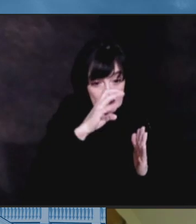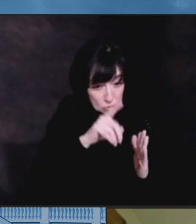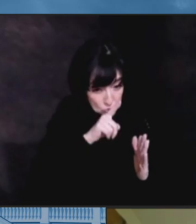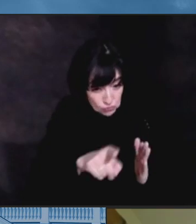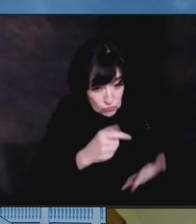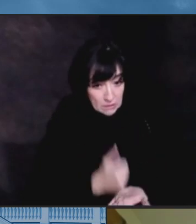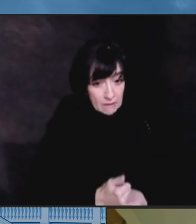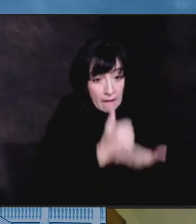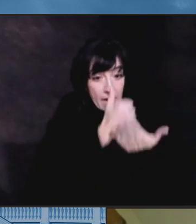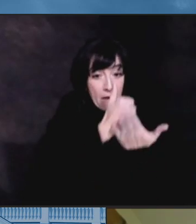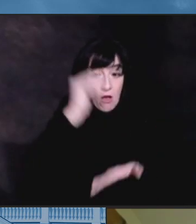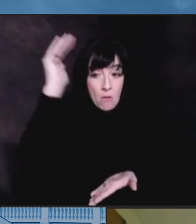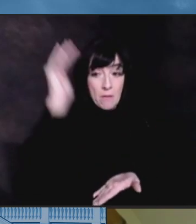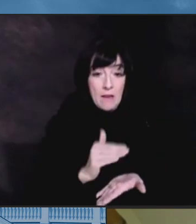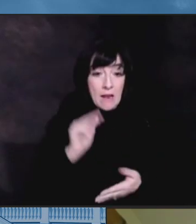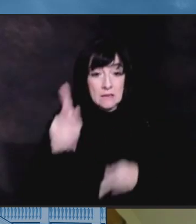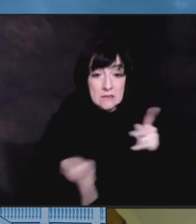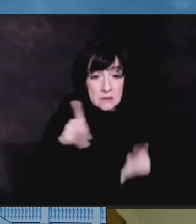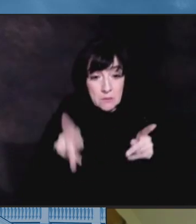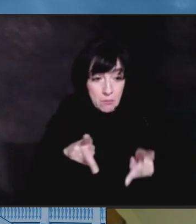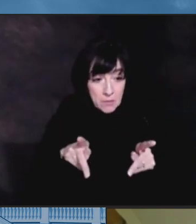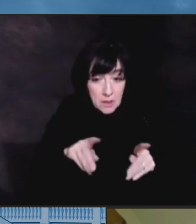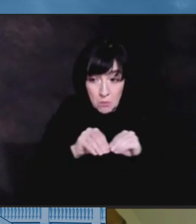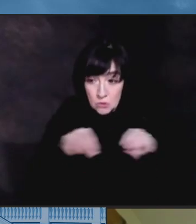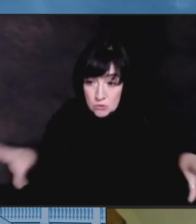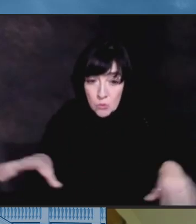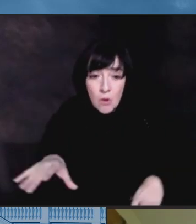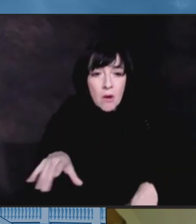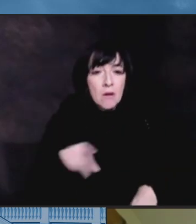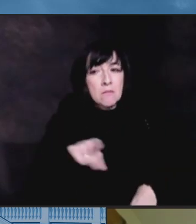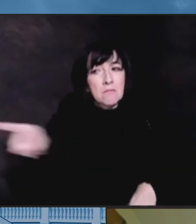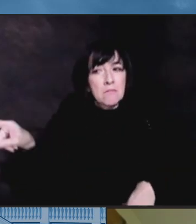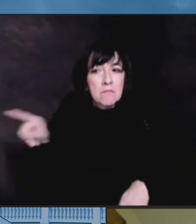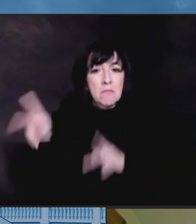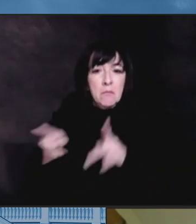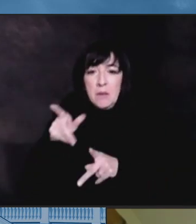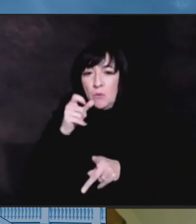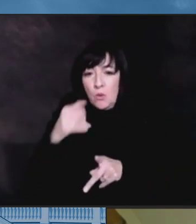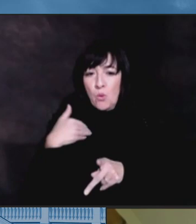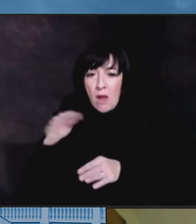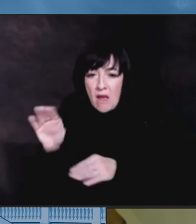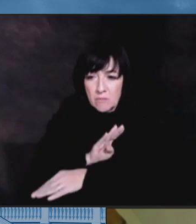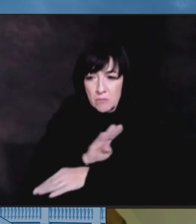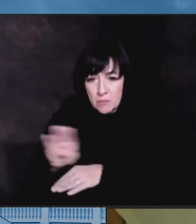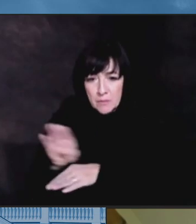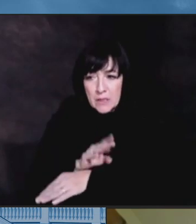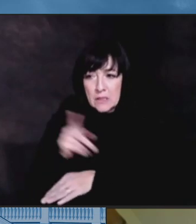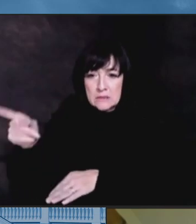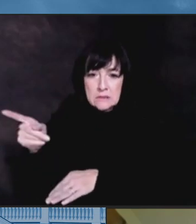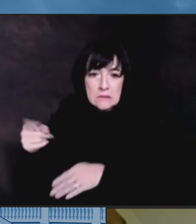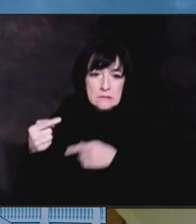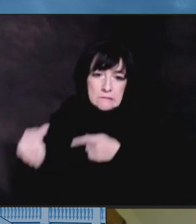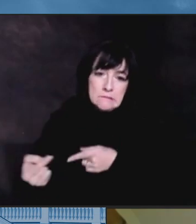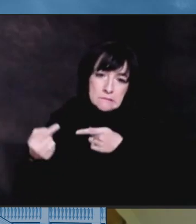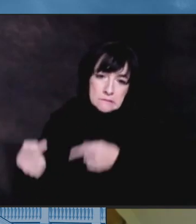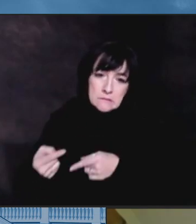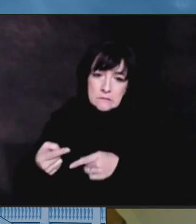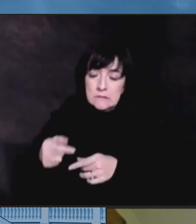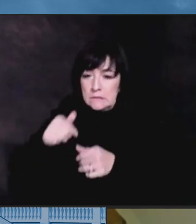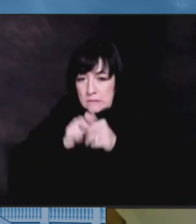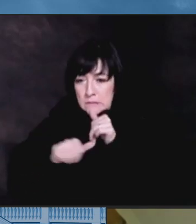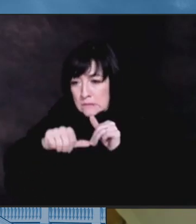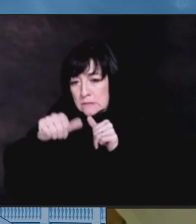justify not only the cost to small businesses, but also the other public health concerns that have gone hand in hand with